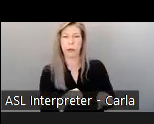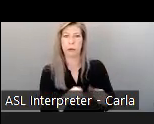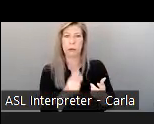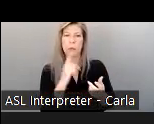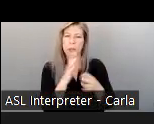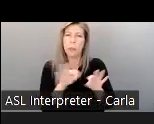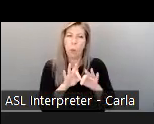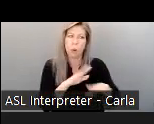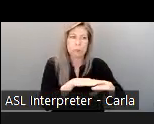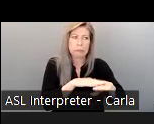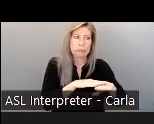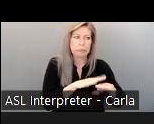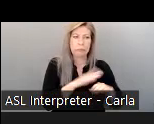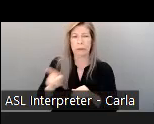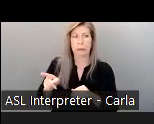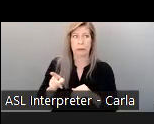you're sharing.